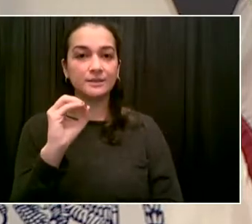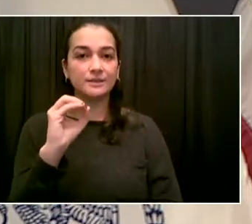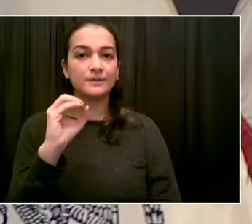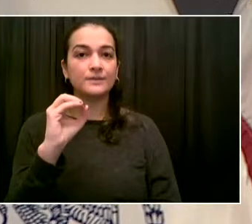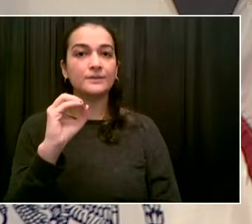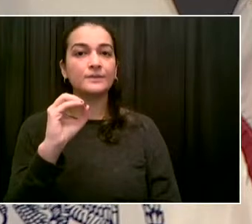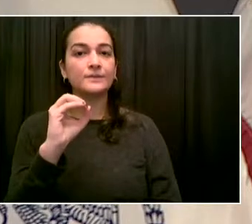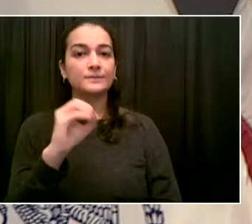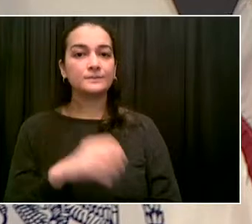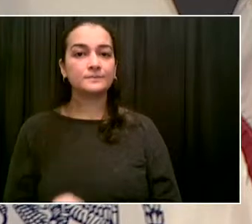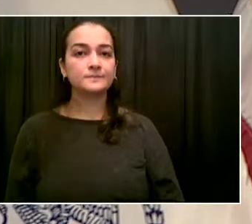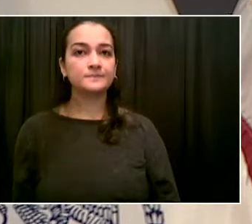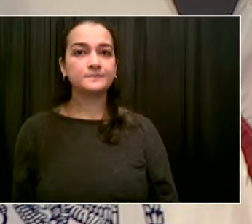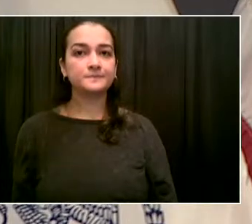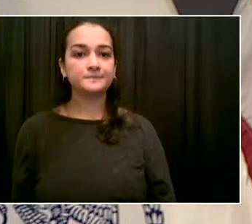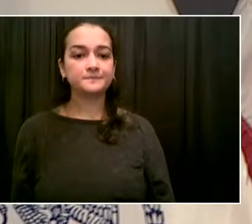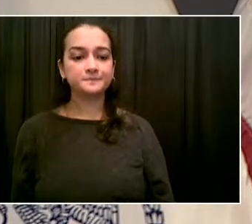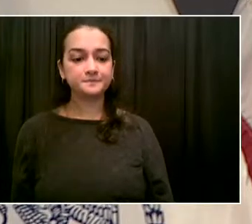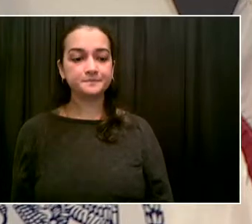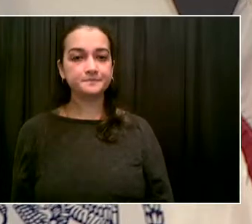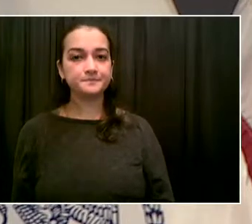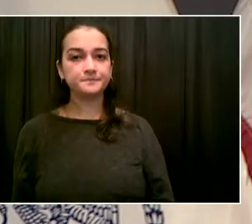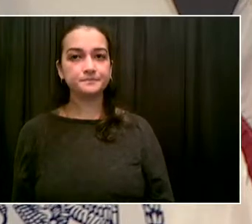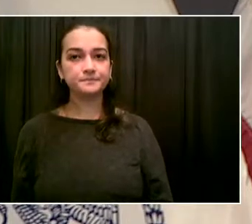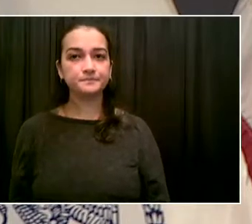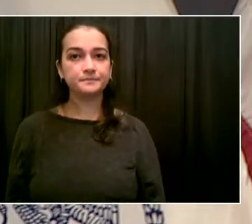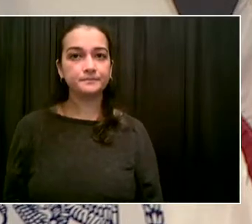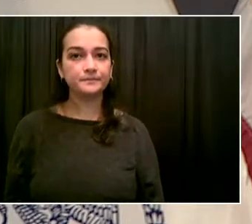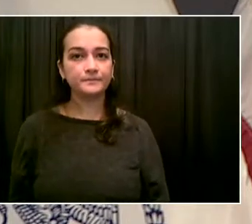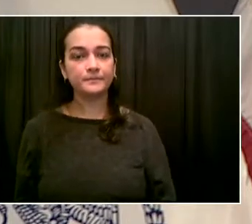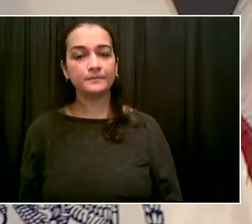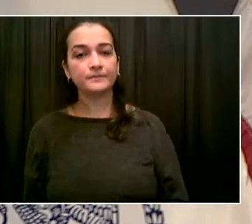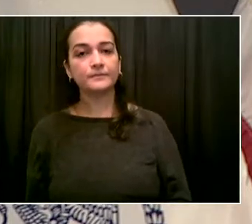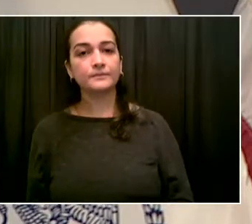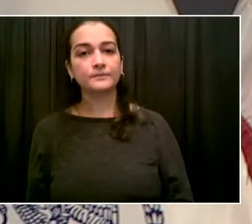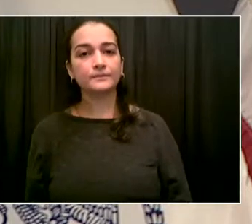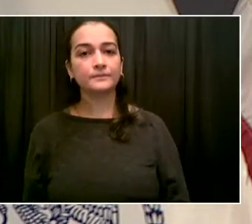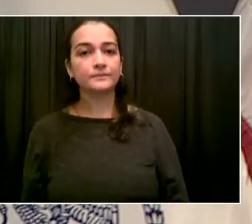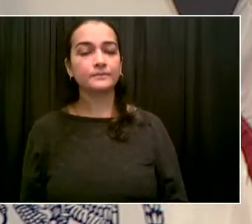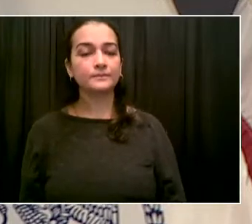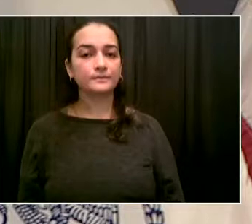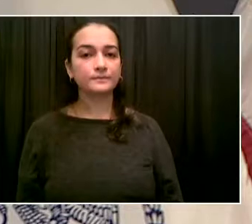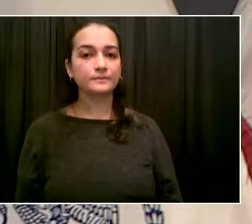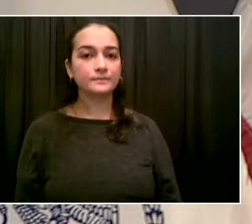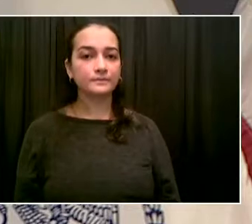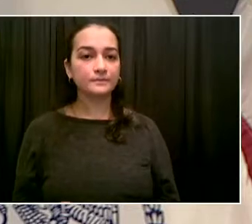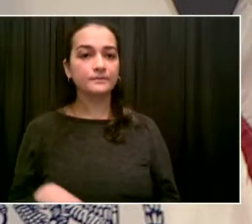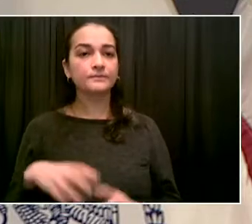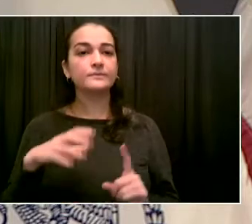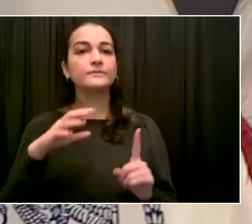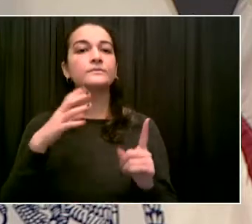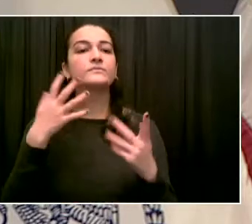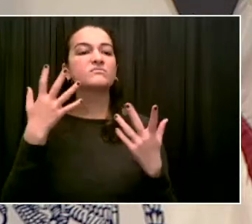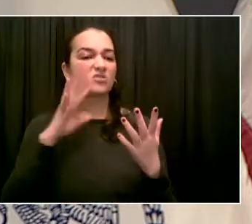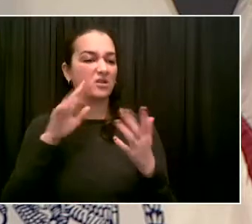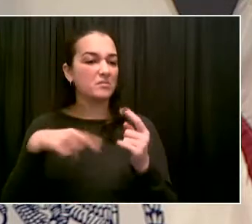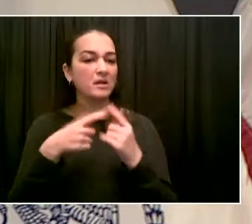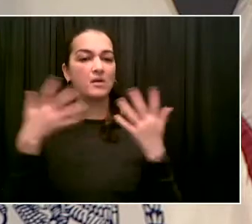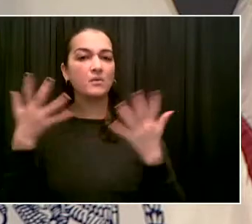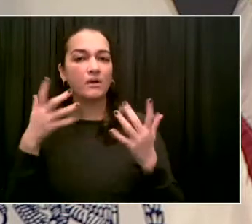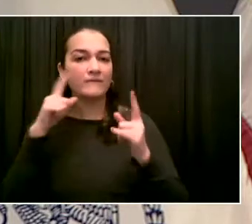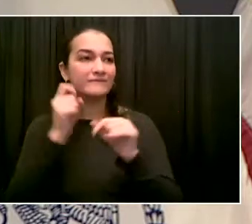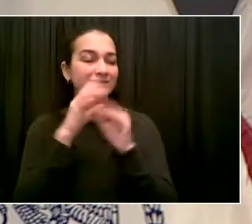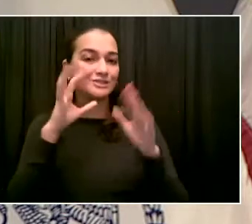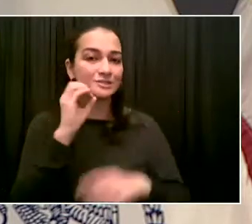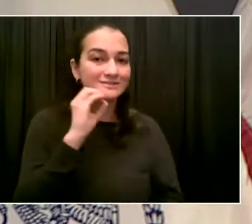attending today's press conference in the Bronx about capping the Cross Bronx Expressway, though DOT Commissioner Hank Gutman is there. So let me just simply ask a basic